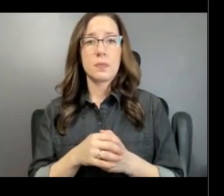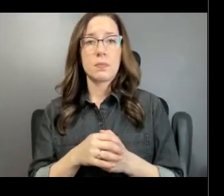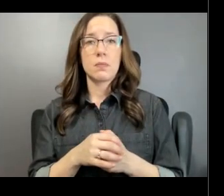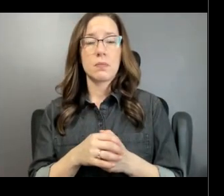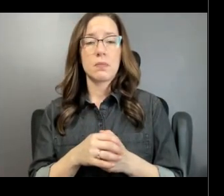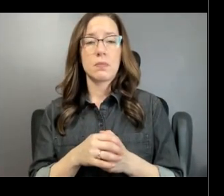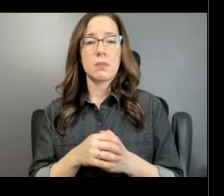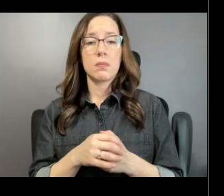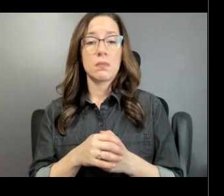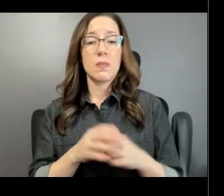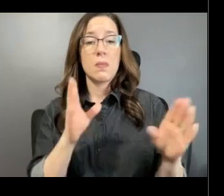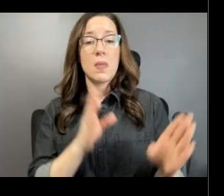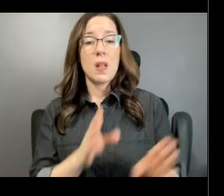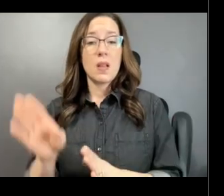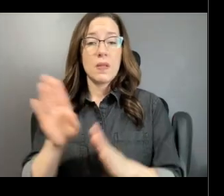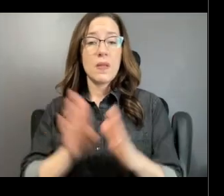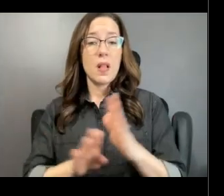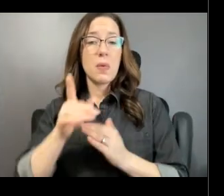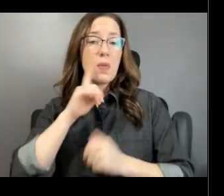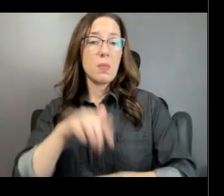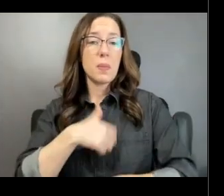implementation plan development,